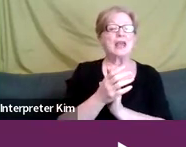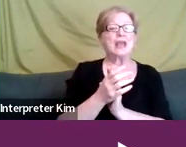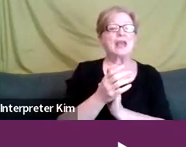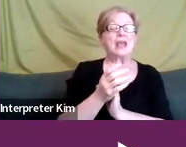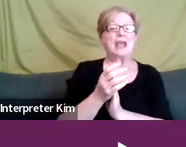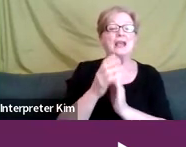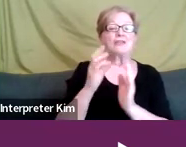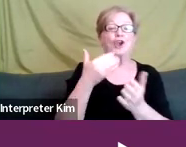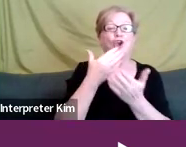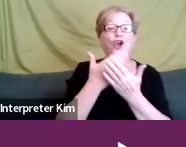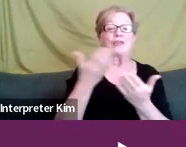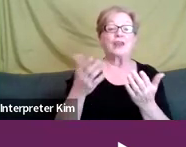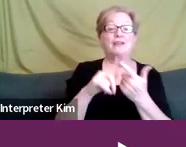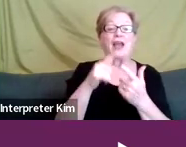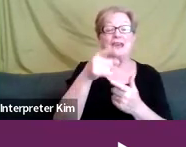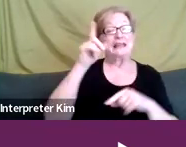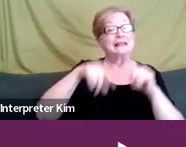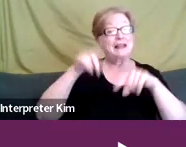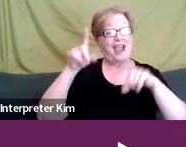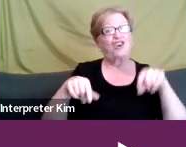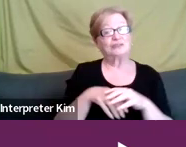that it is diverse.